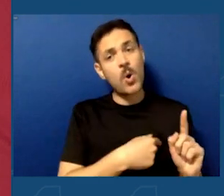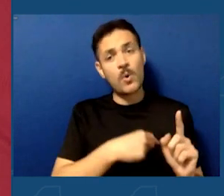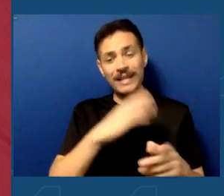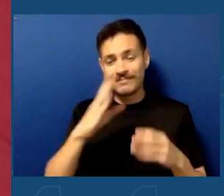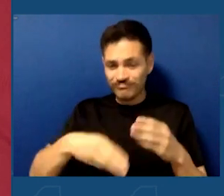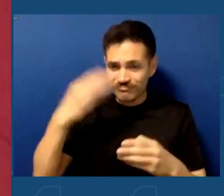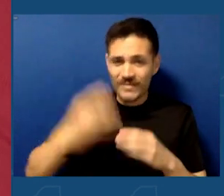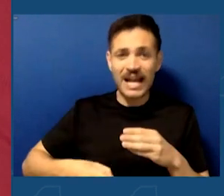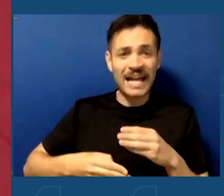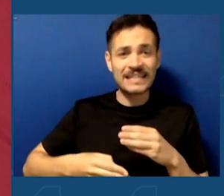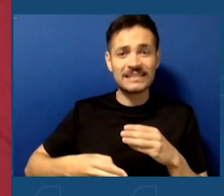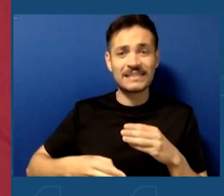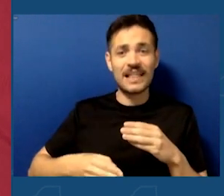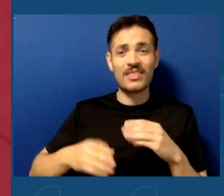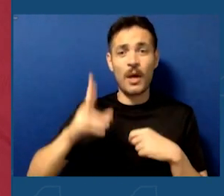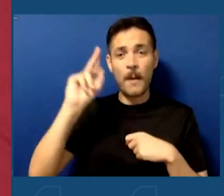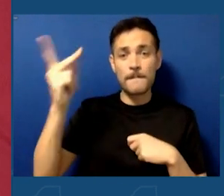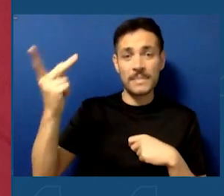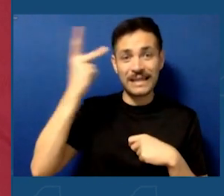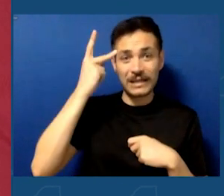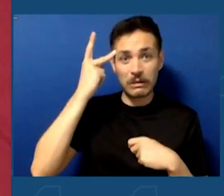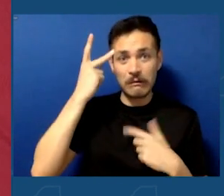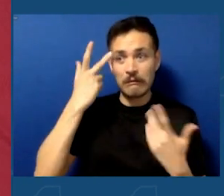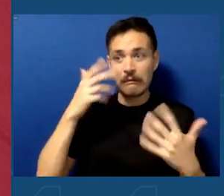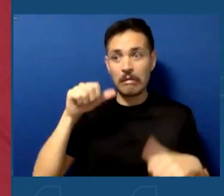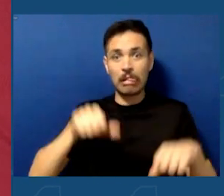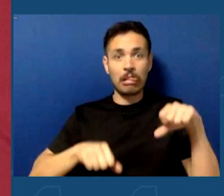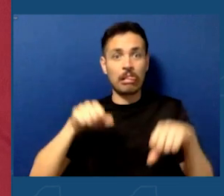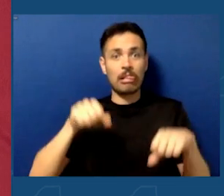political limbo of Puerto Rico.